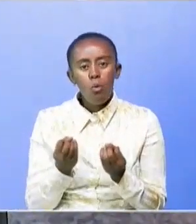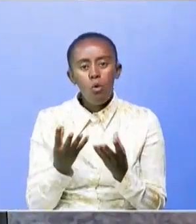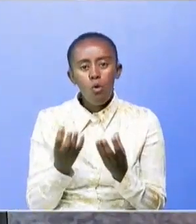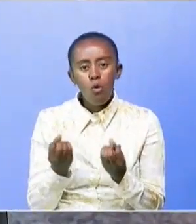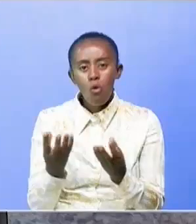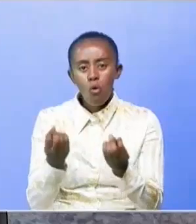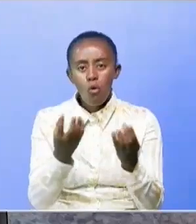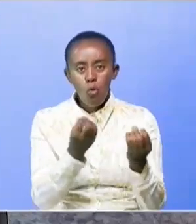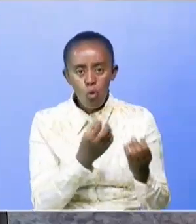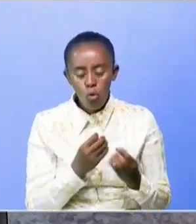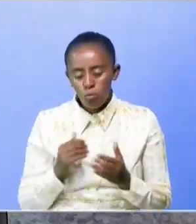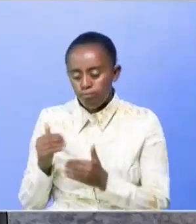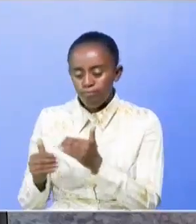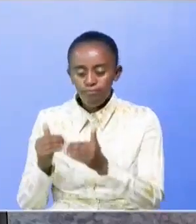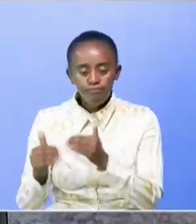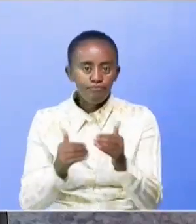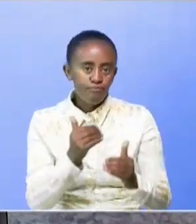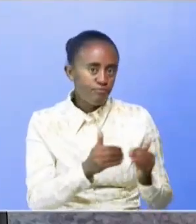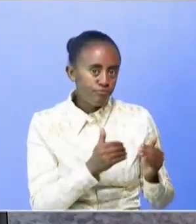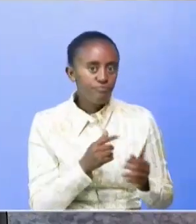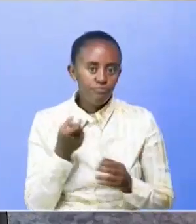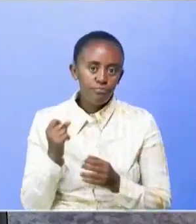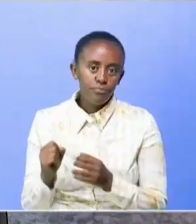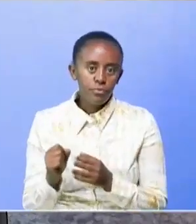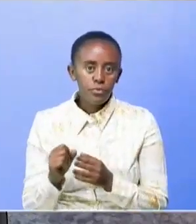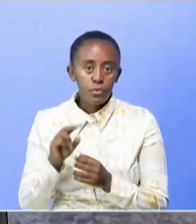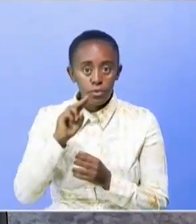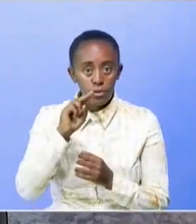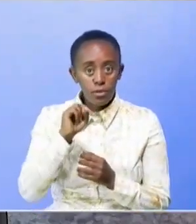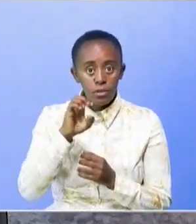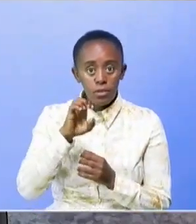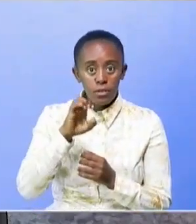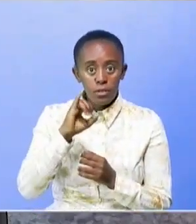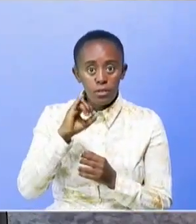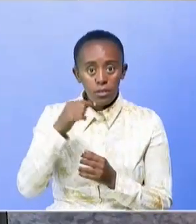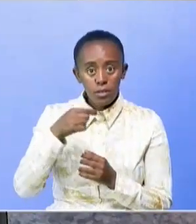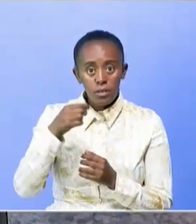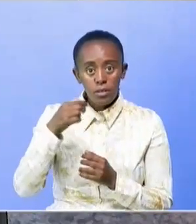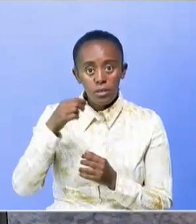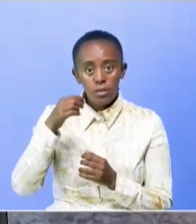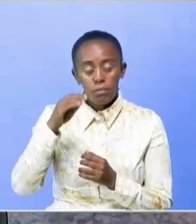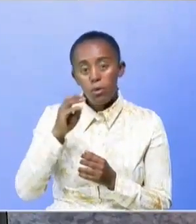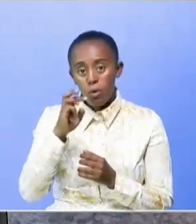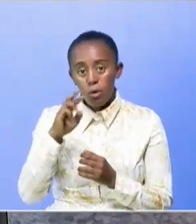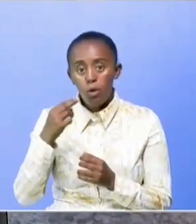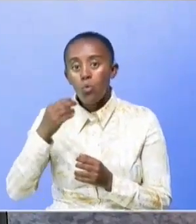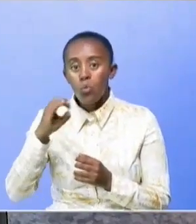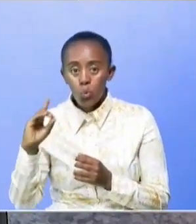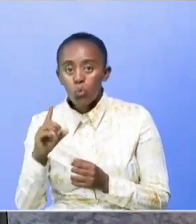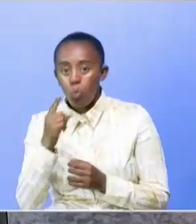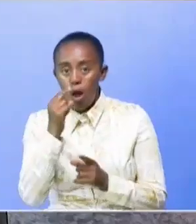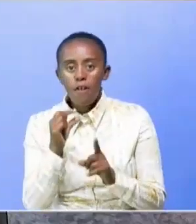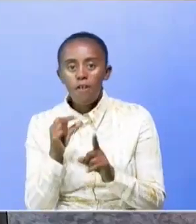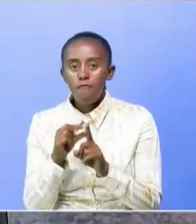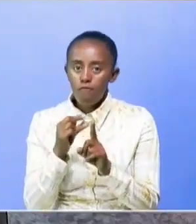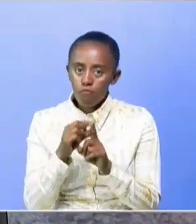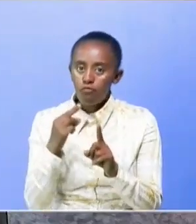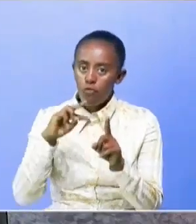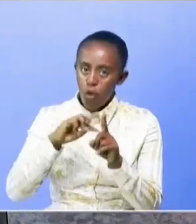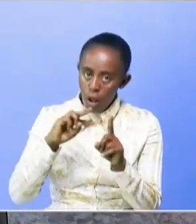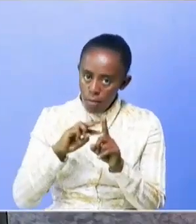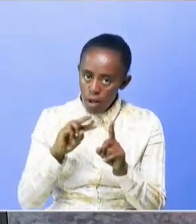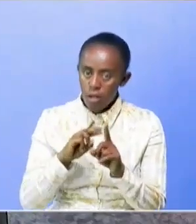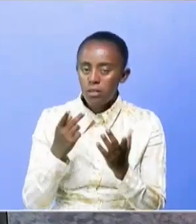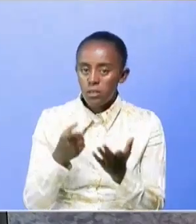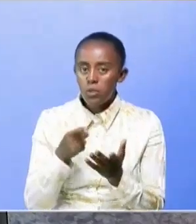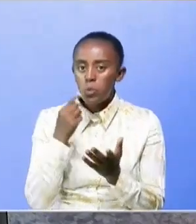lot of neighborhoods. So neighborhood is also one vocabulary that we have taken and